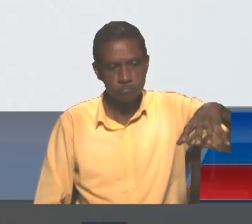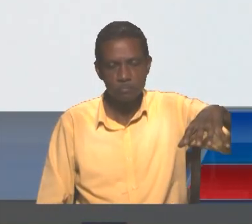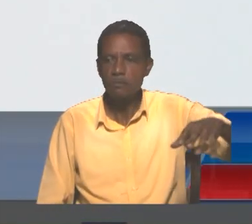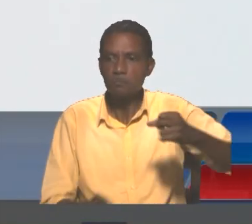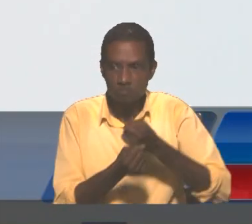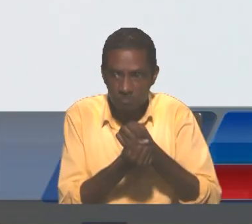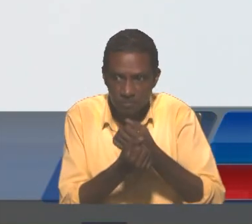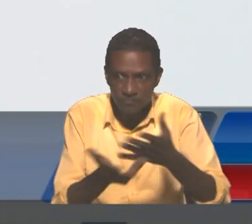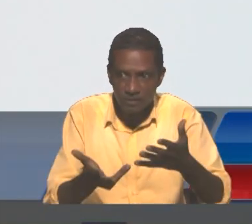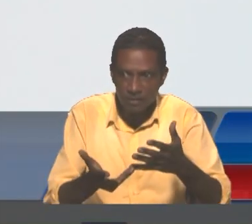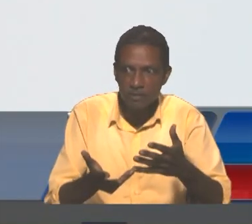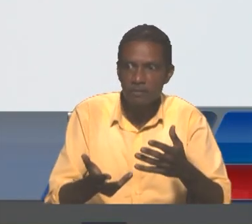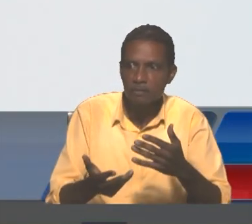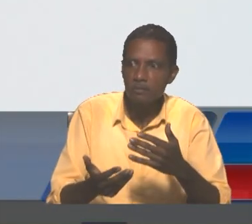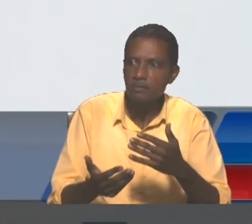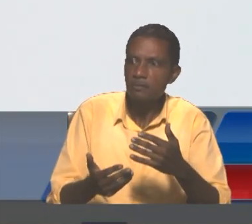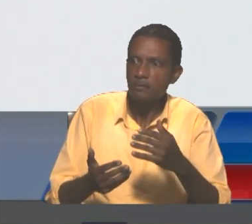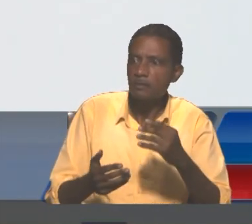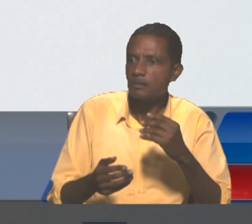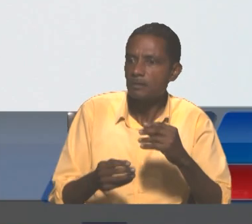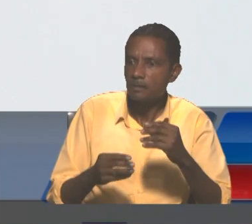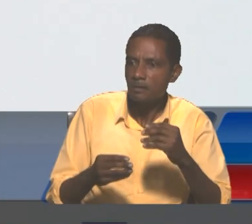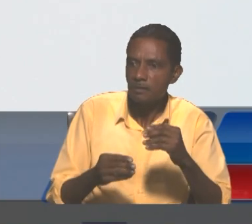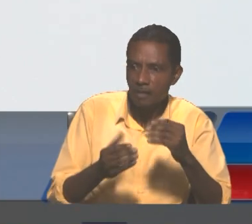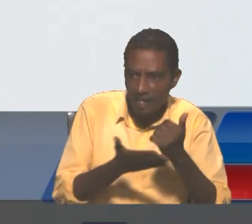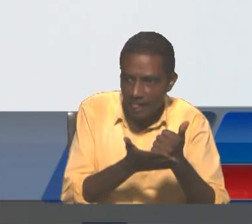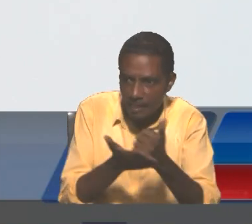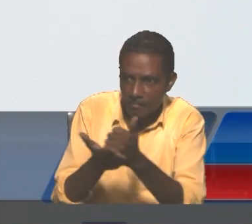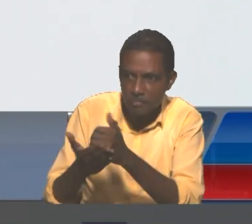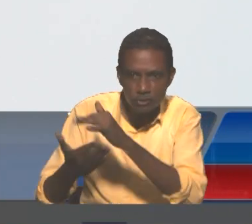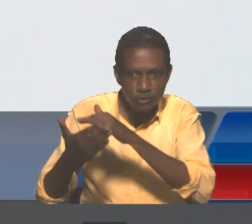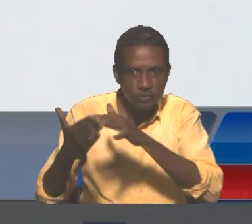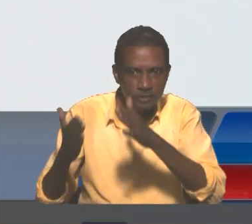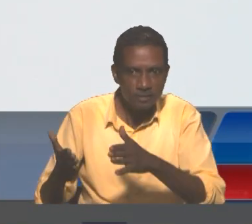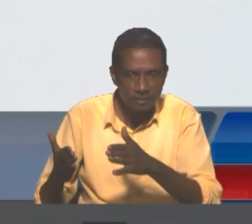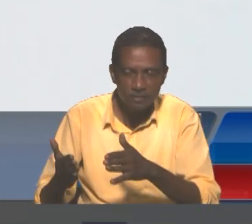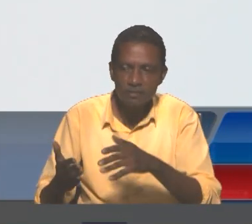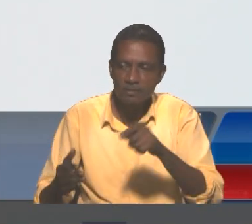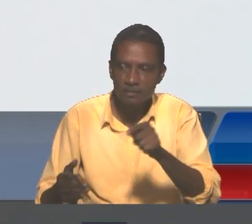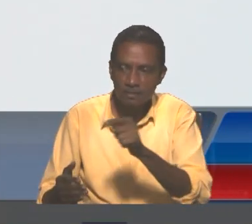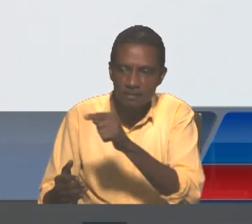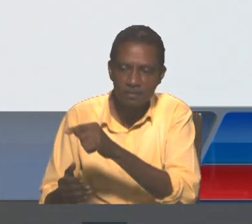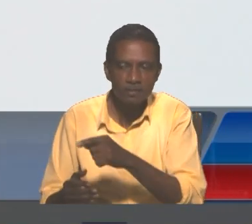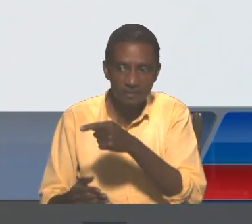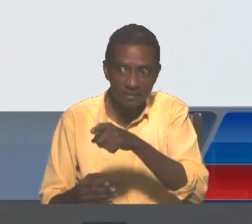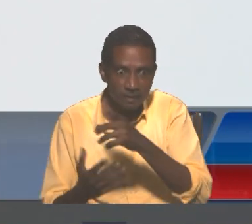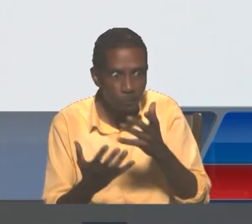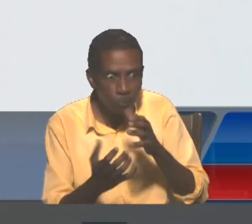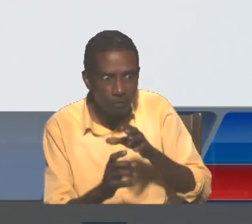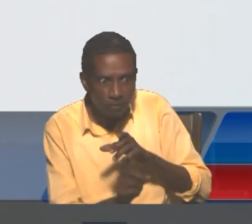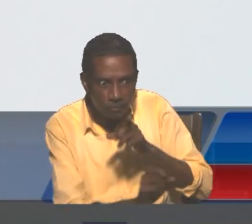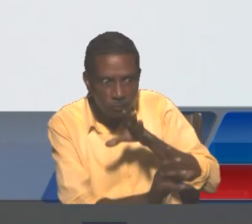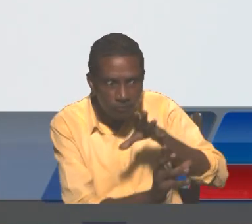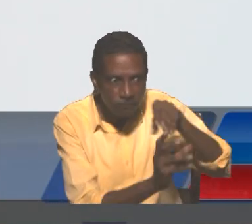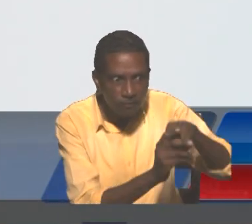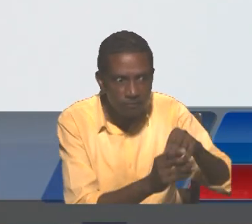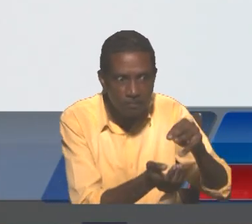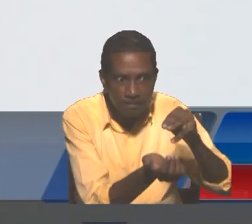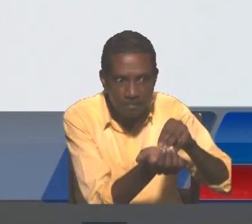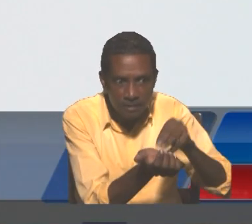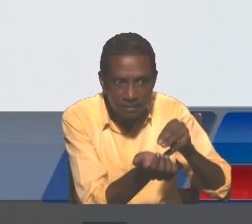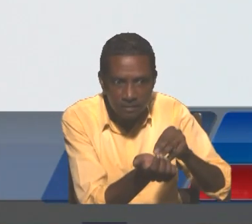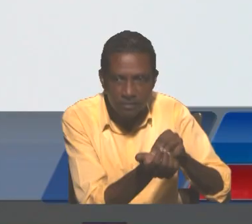experience for students in nursing, physiotherapy, medical technology, and allied health